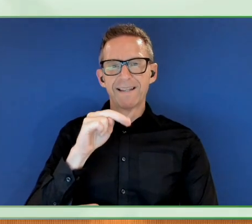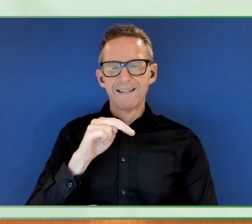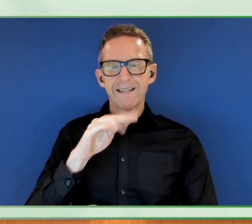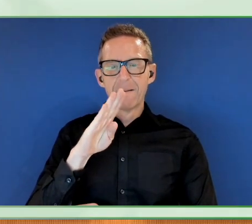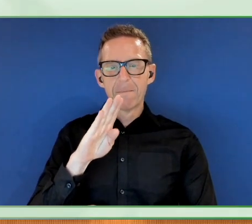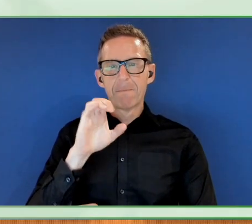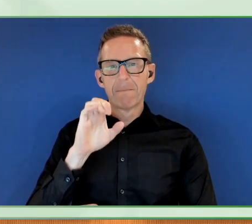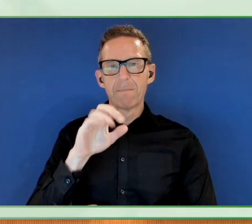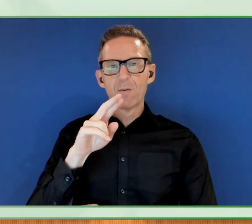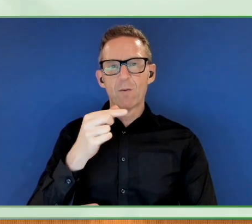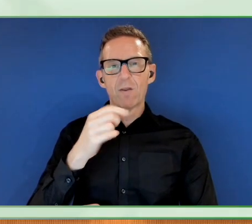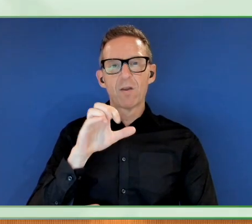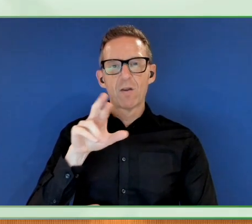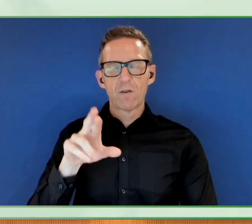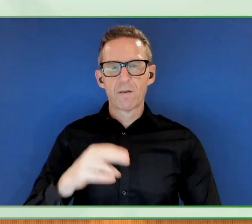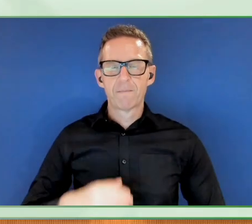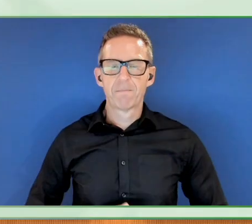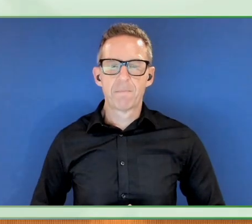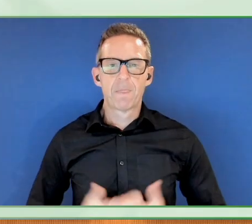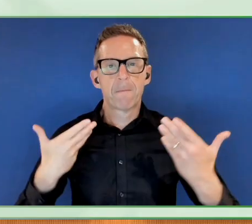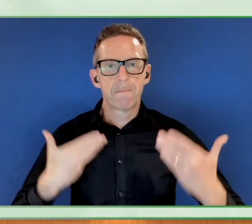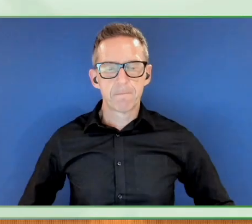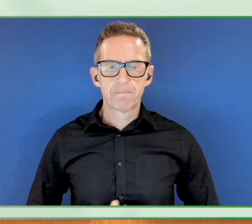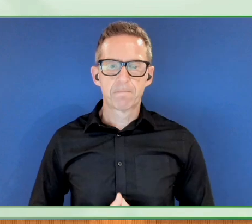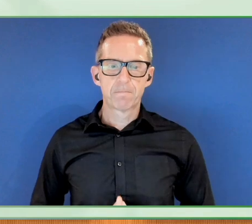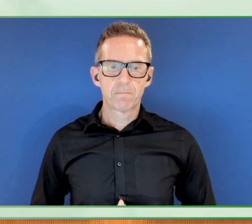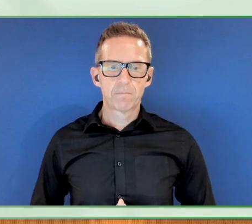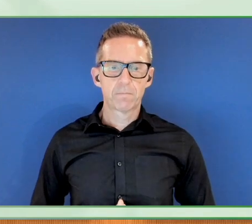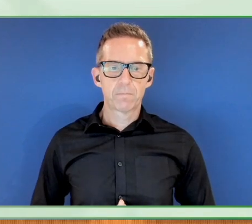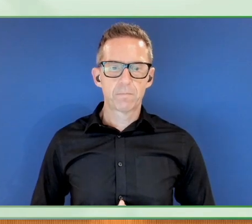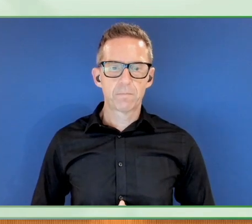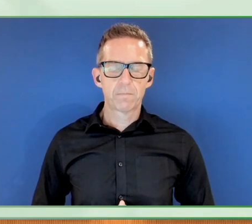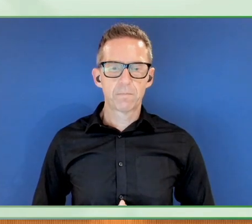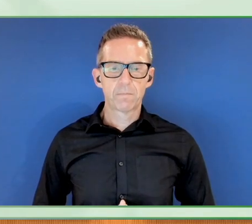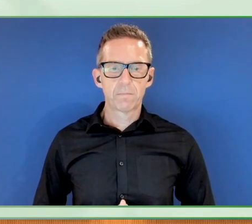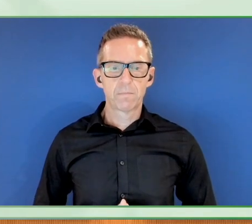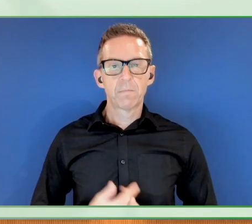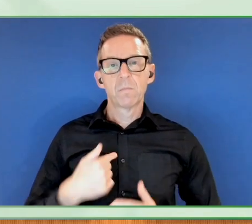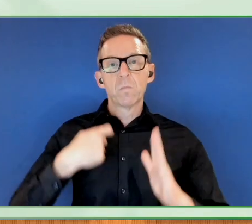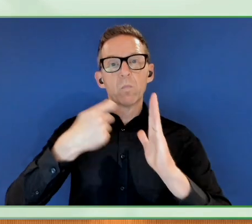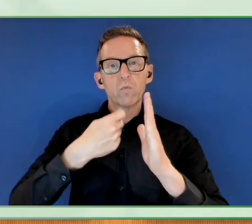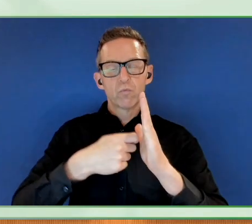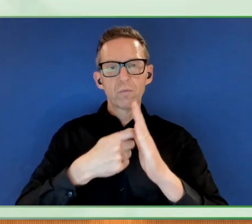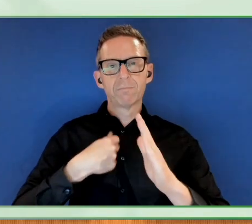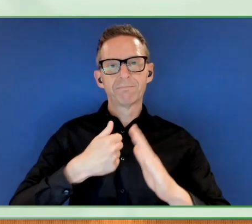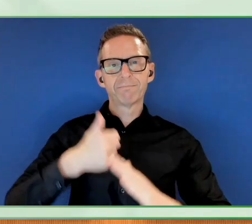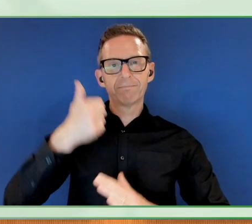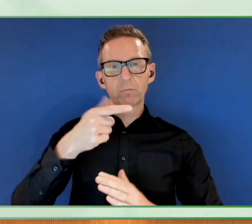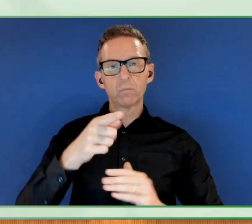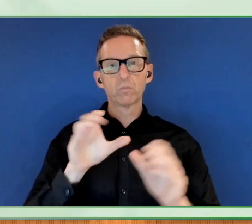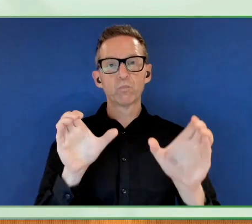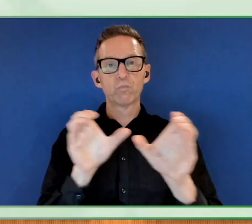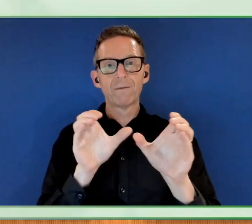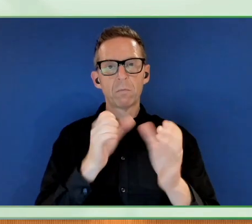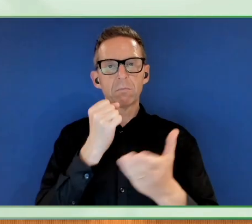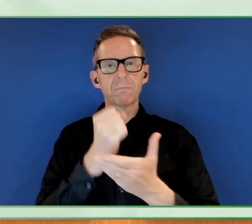Yes, okay. Yes, my name is Werner Rosenberger, and I'm a project manager of a certification in Austria. It calls